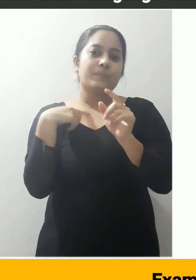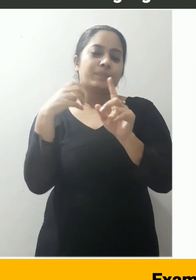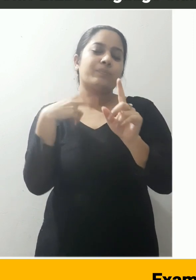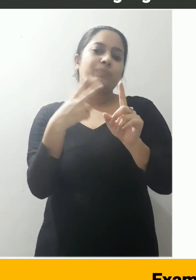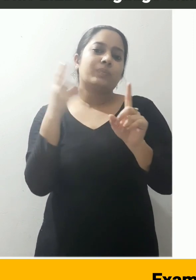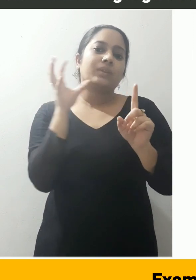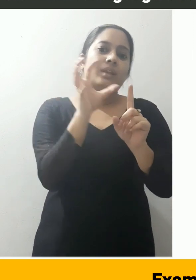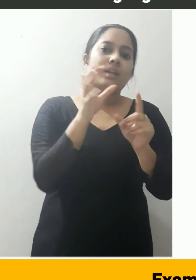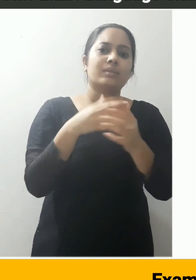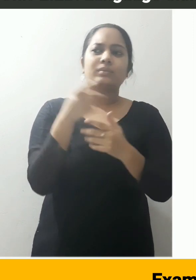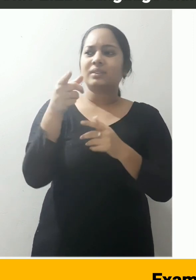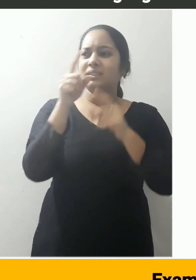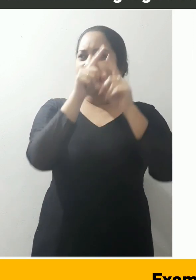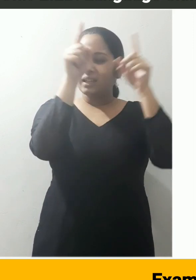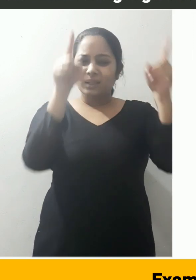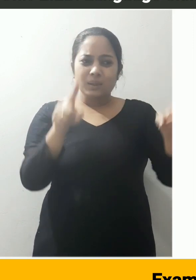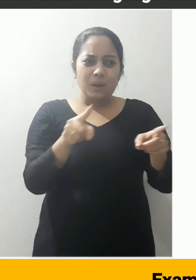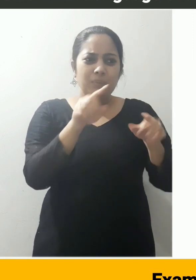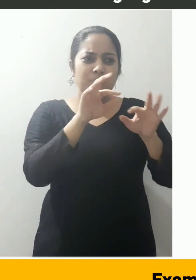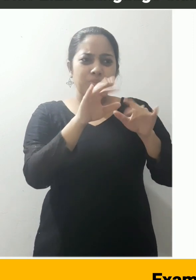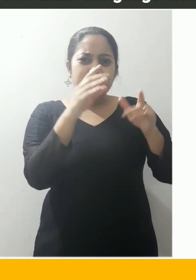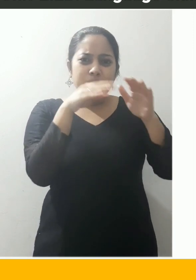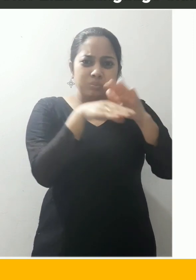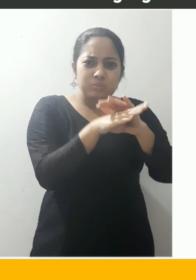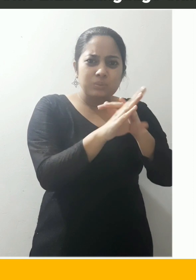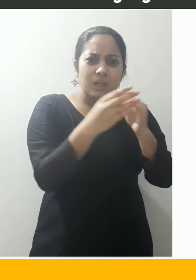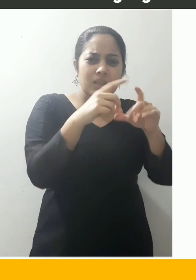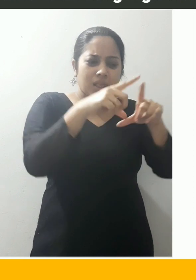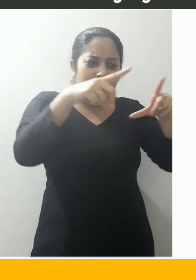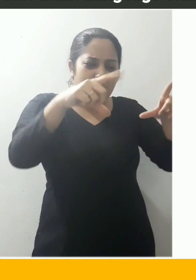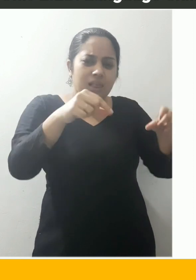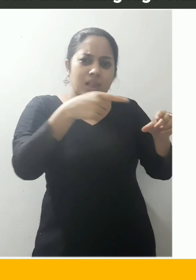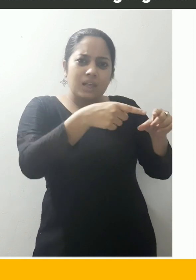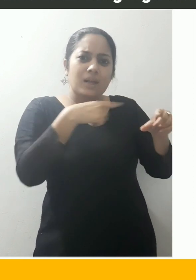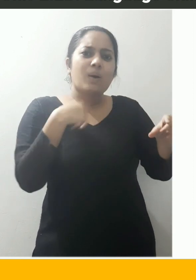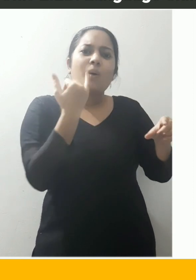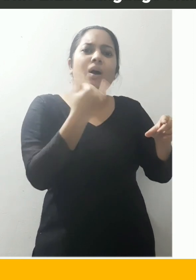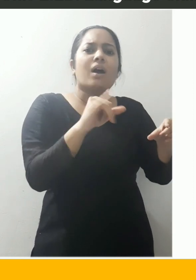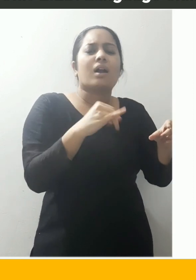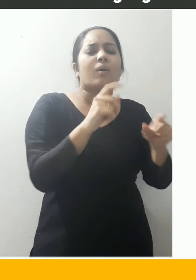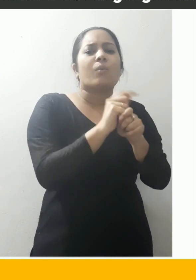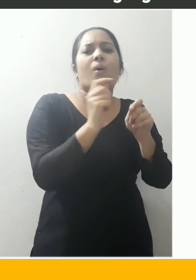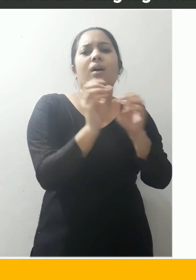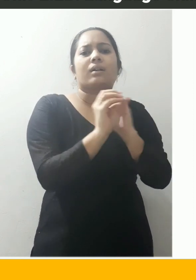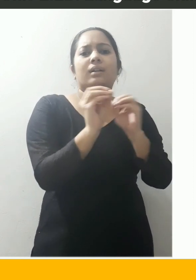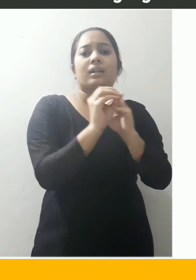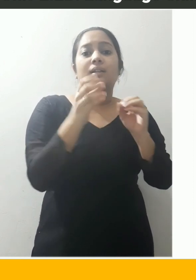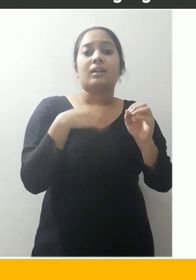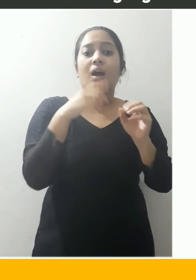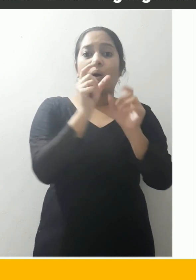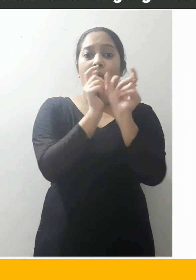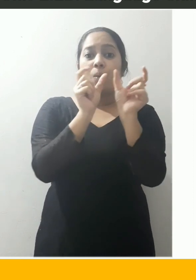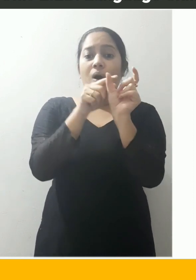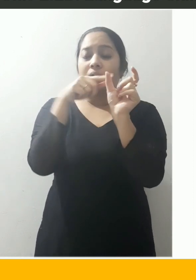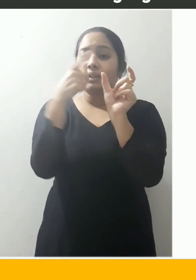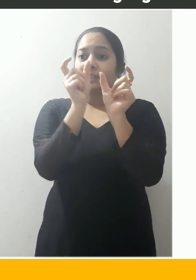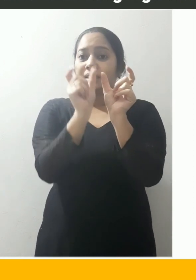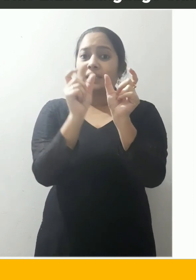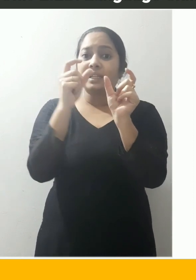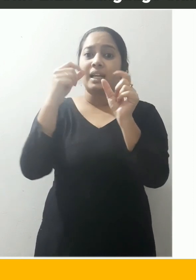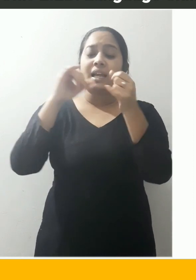of your computer is not working, sir. Words ending in SION